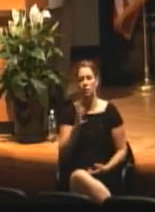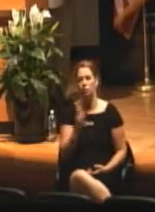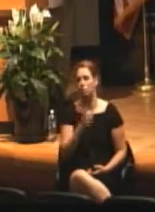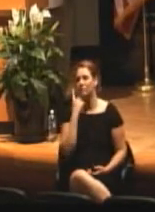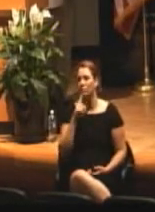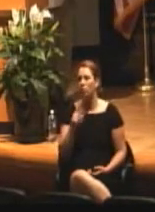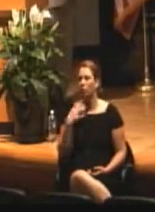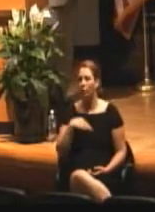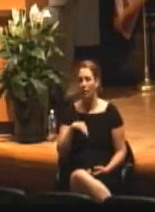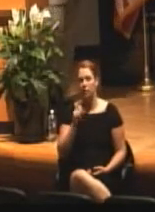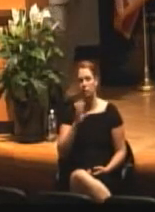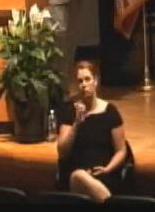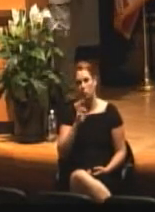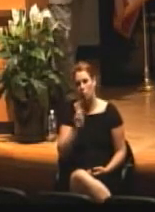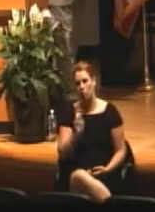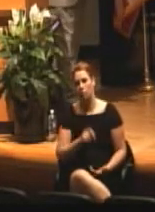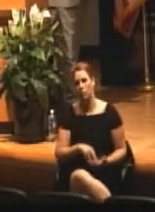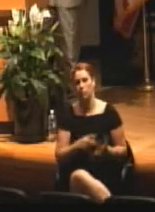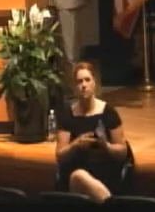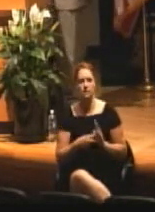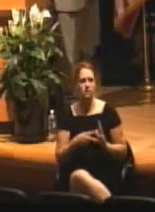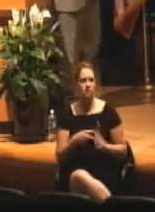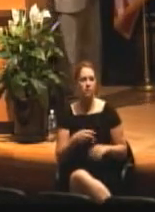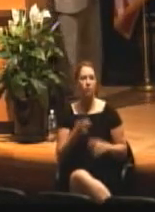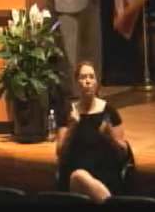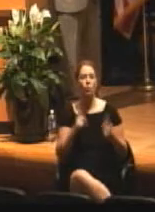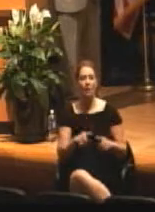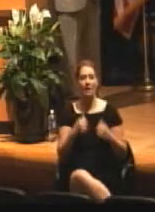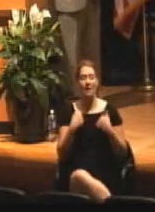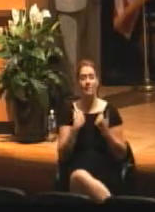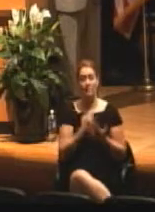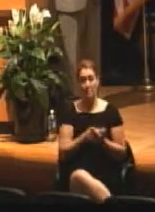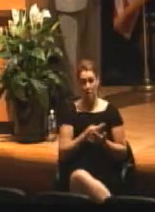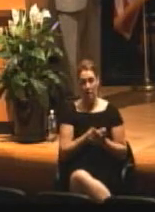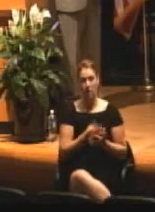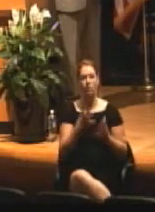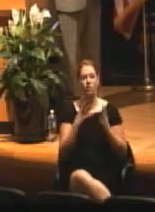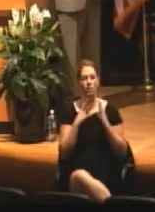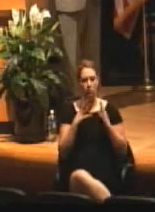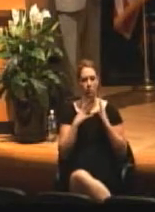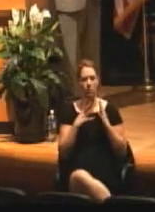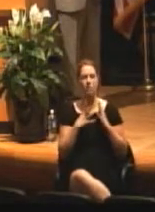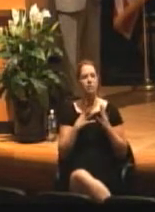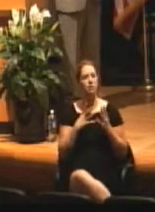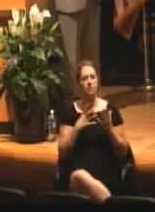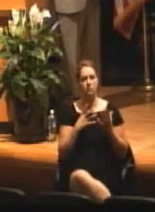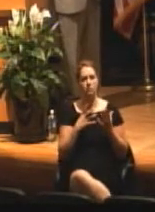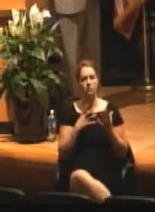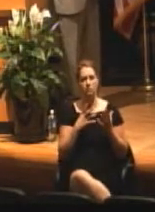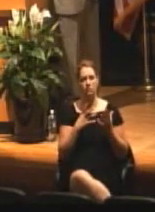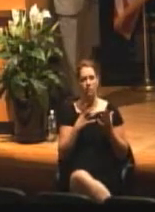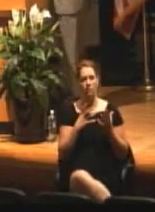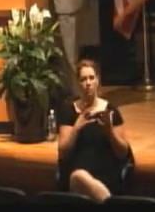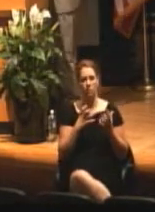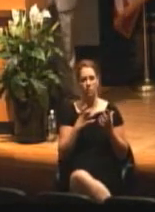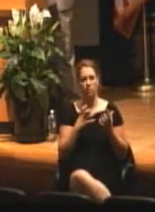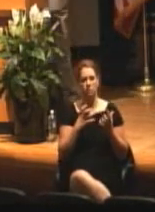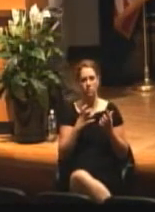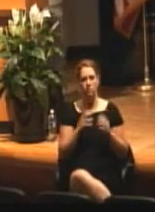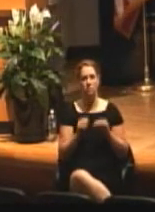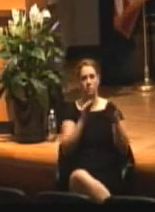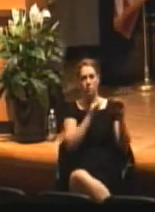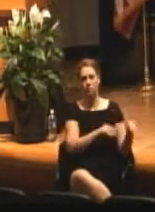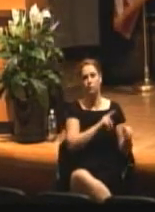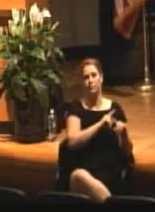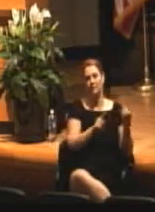payment purposes, once they have the equity position, they maybe look to move that into a different loan so they don't have to continue to pay that mortgage insurance.